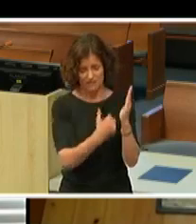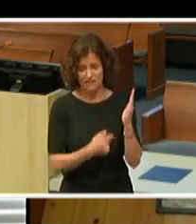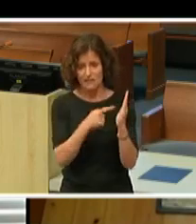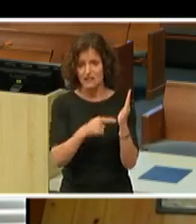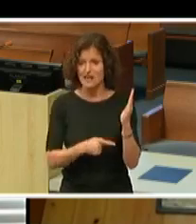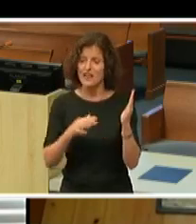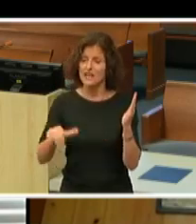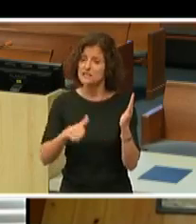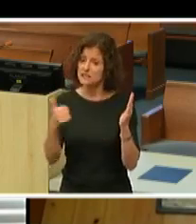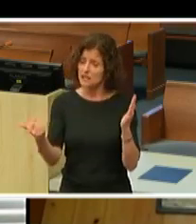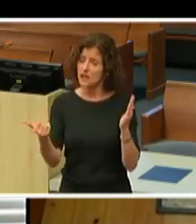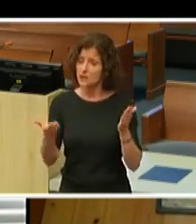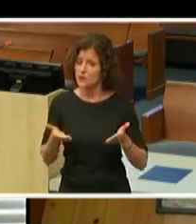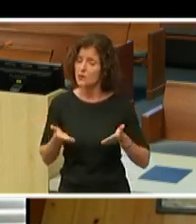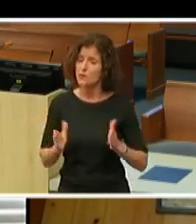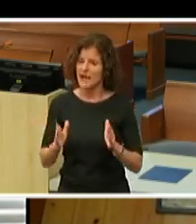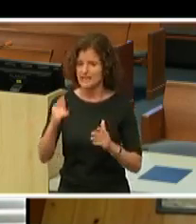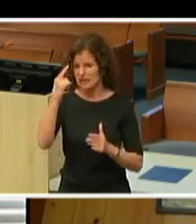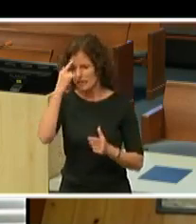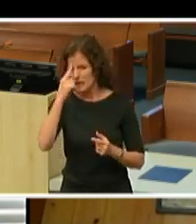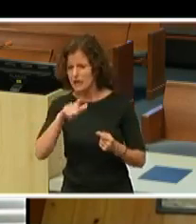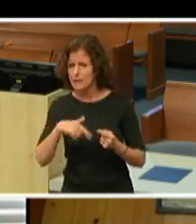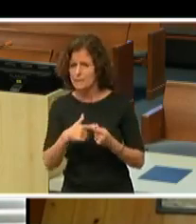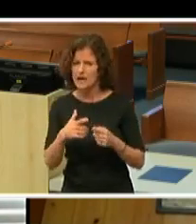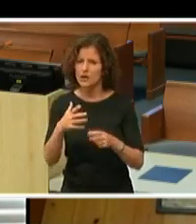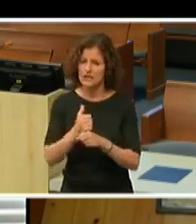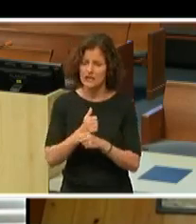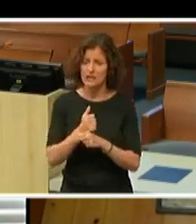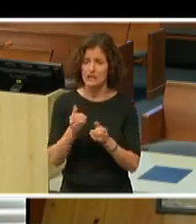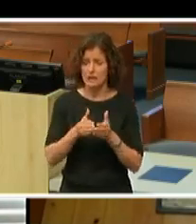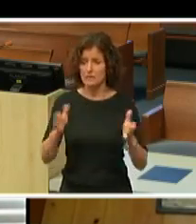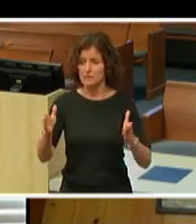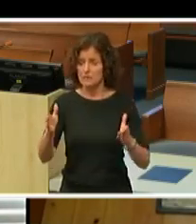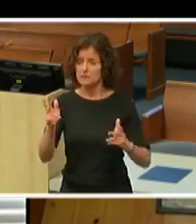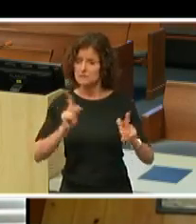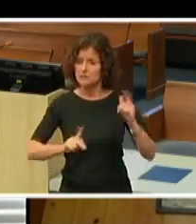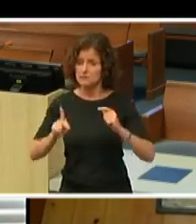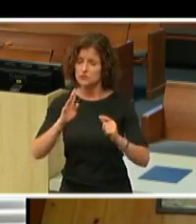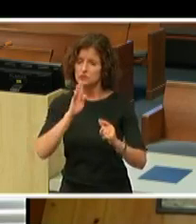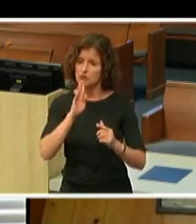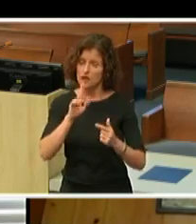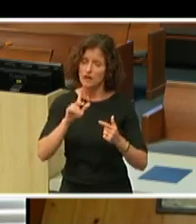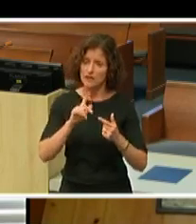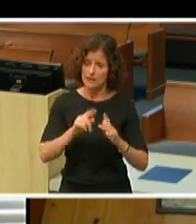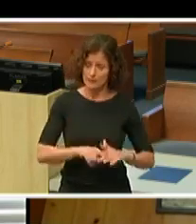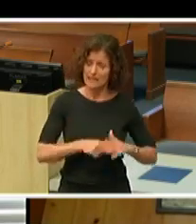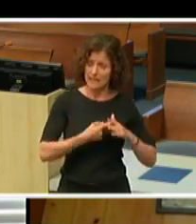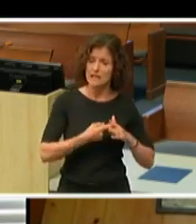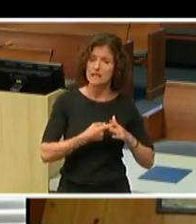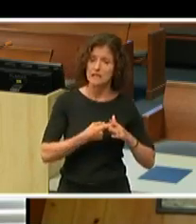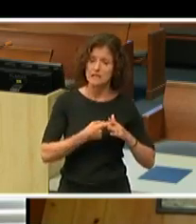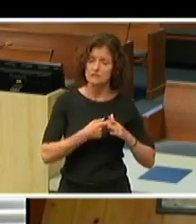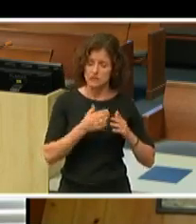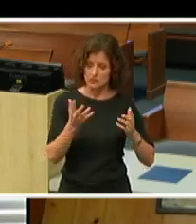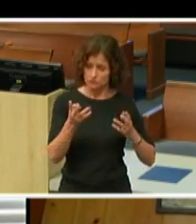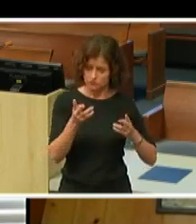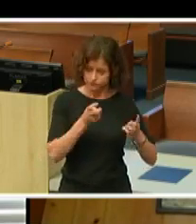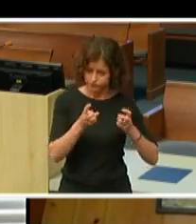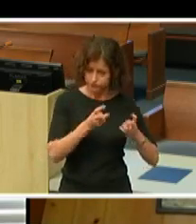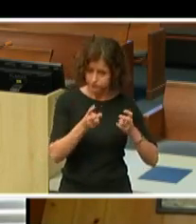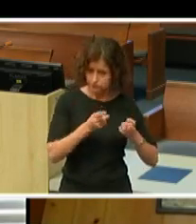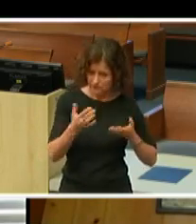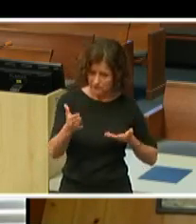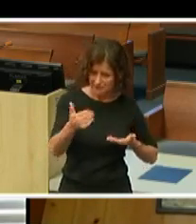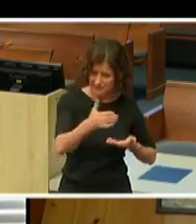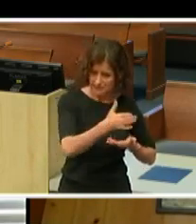that's another a way to think about getting public comment on the front end. Get it loaded in for a period of time, gives